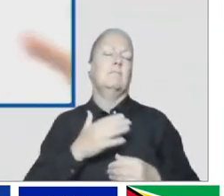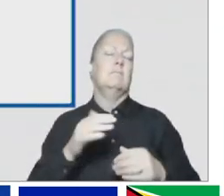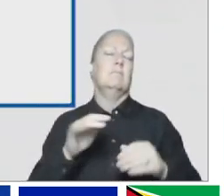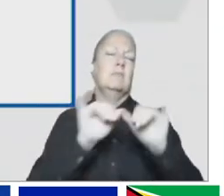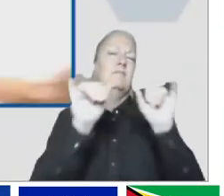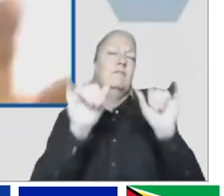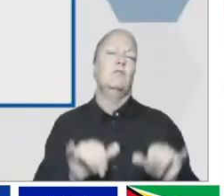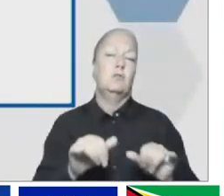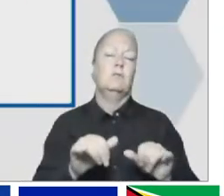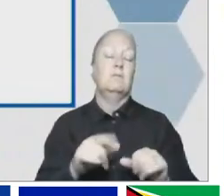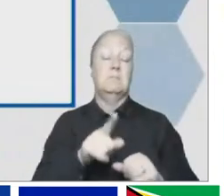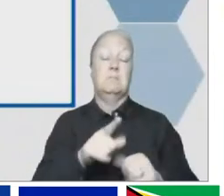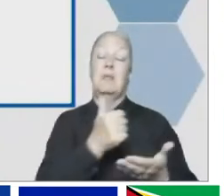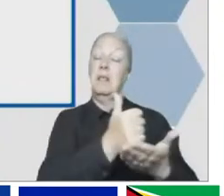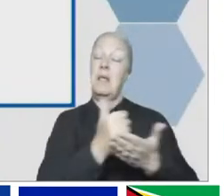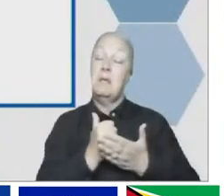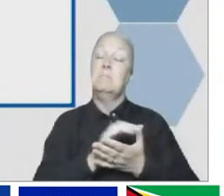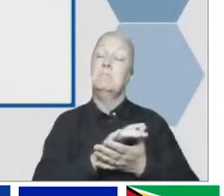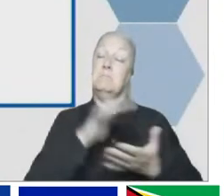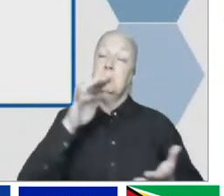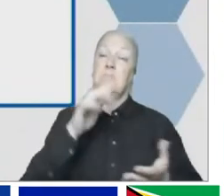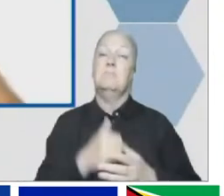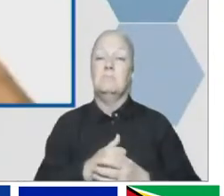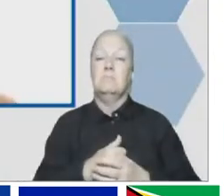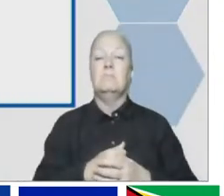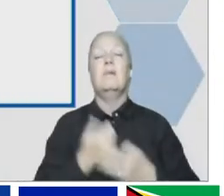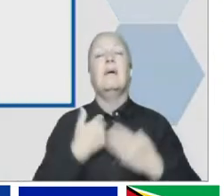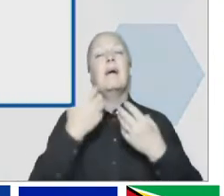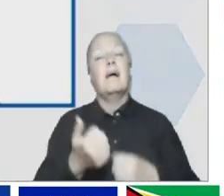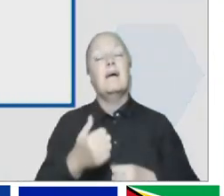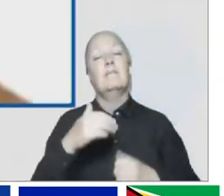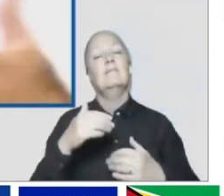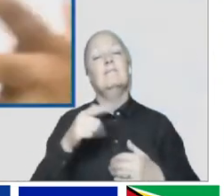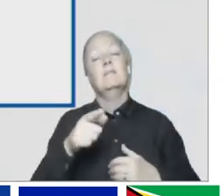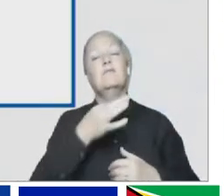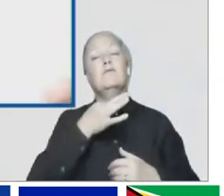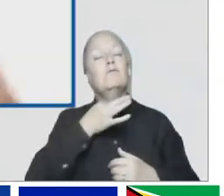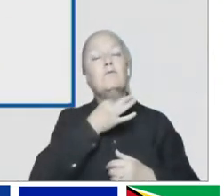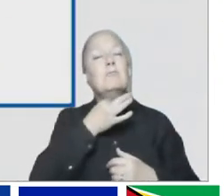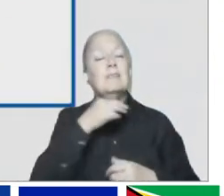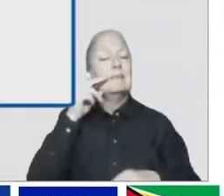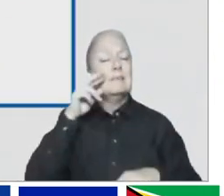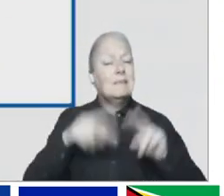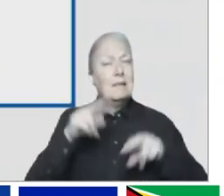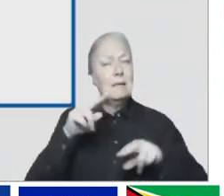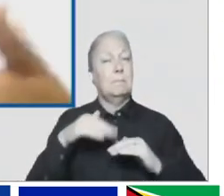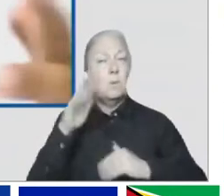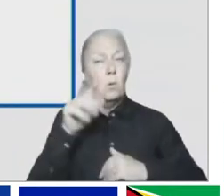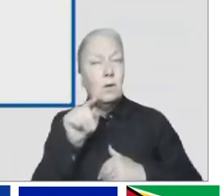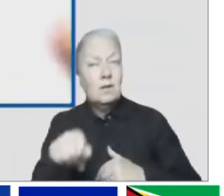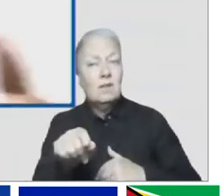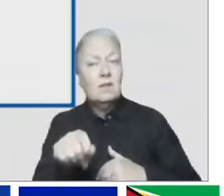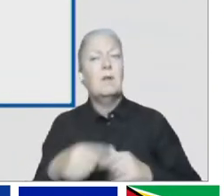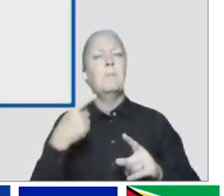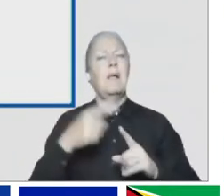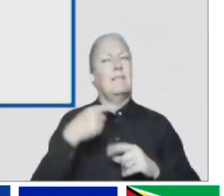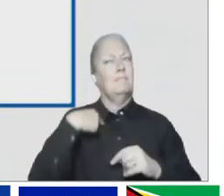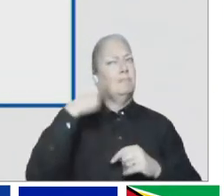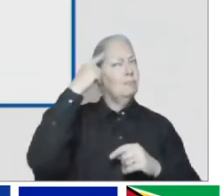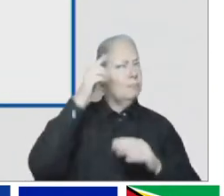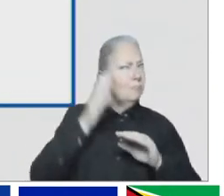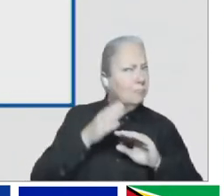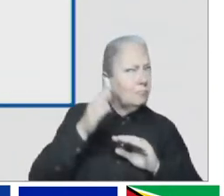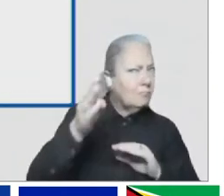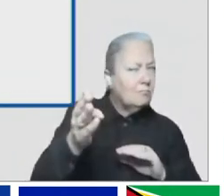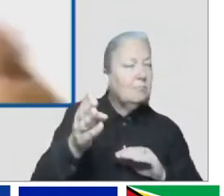more risk assessment coming into the planning framework. We are seeing more forward thinking, more trying to anticipate futures as we